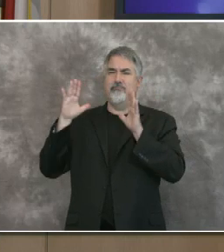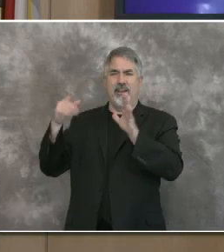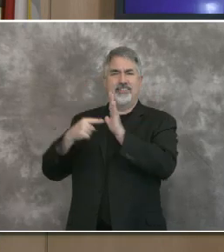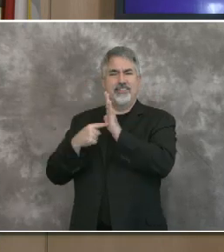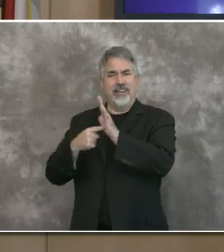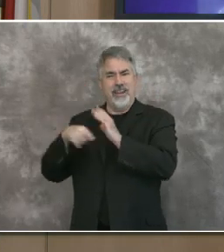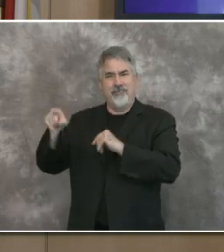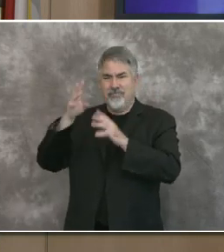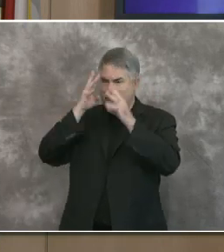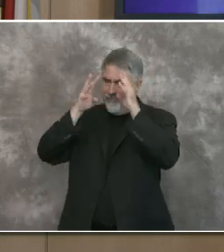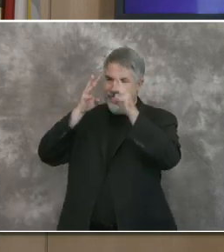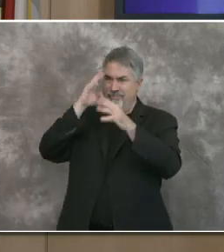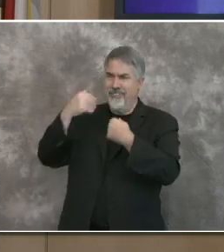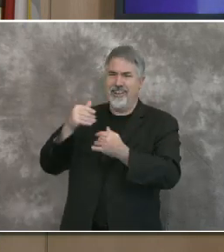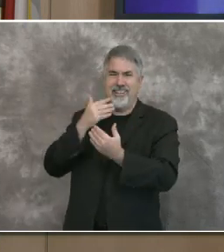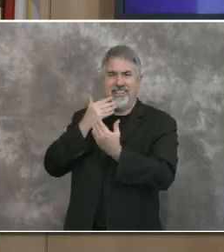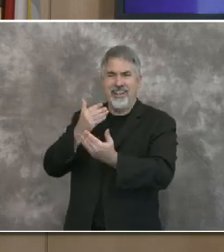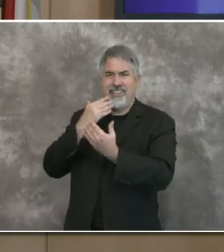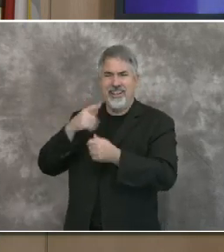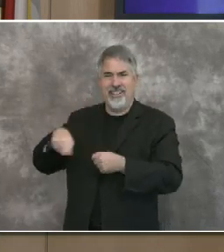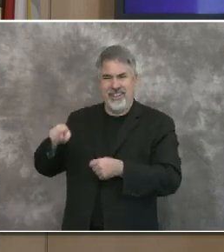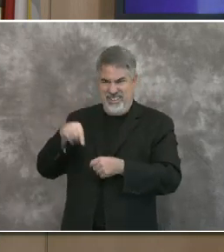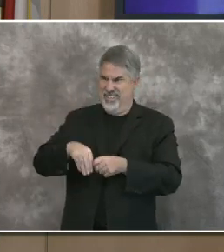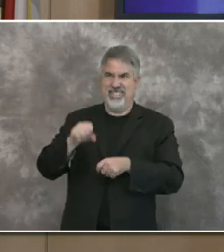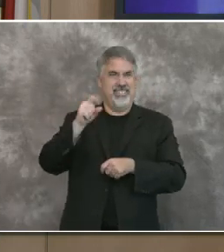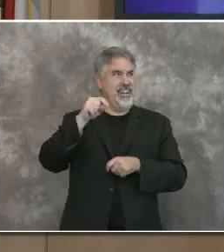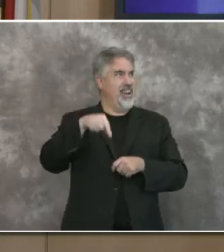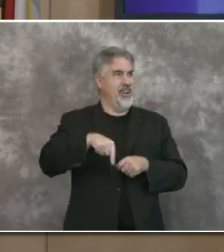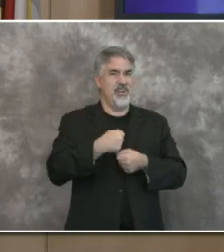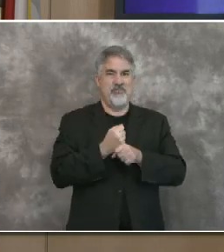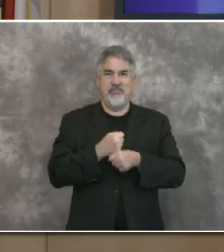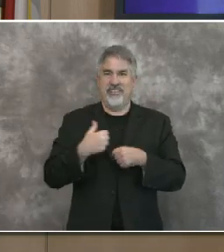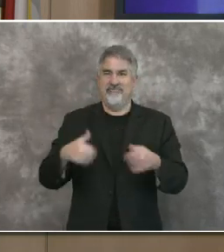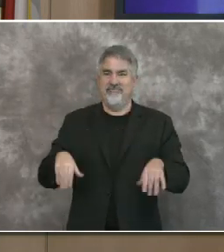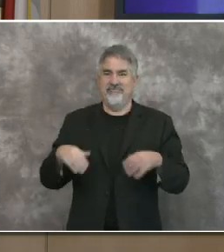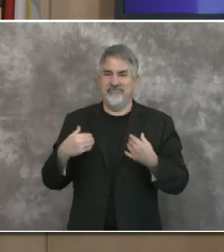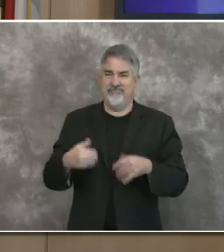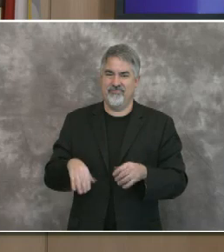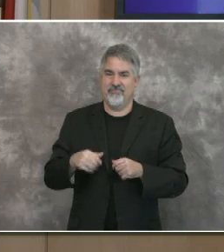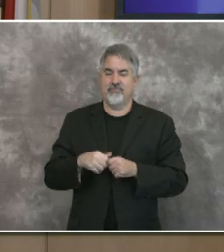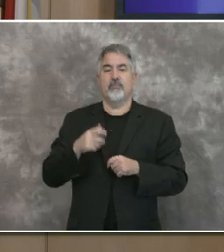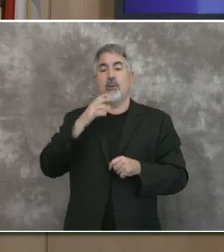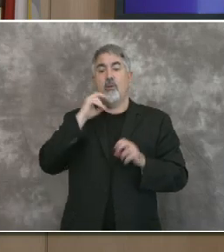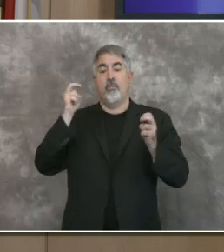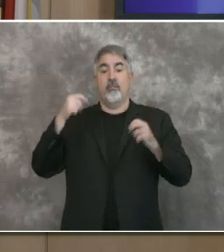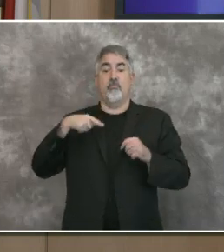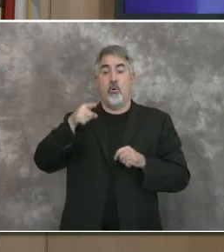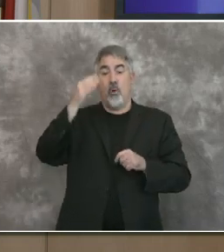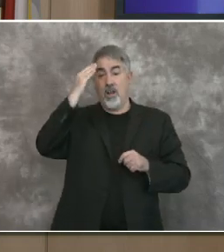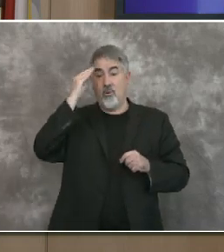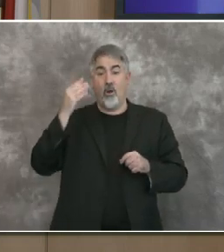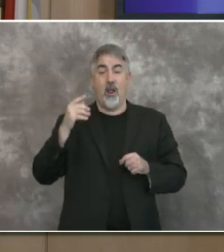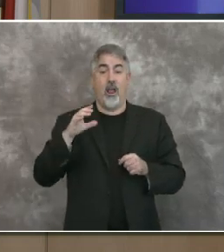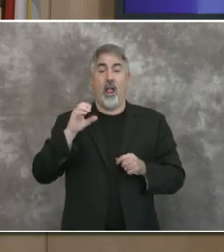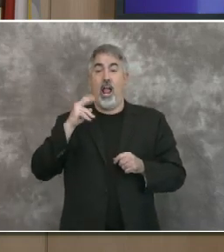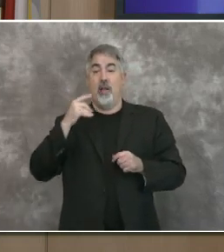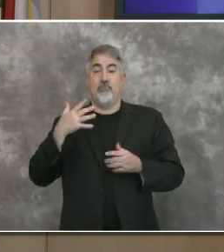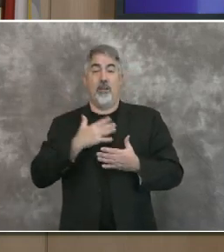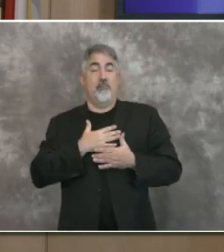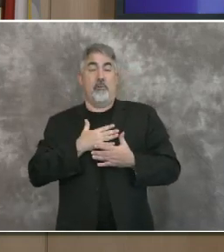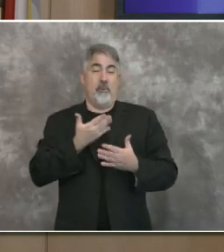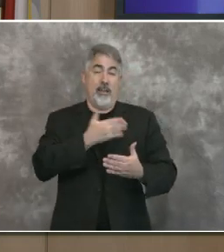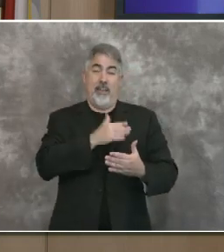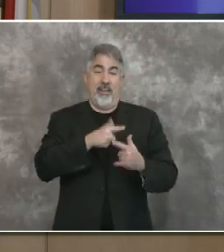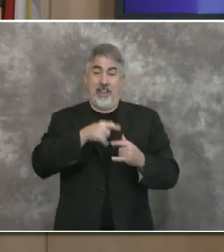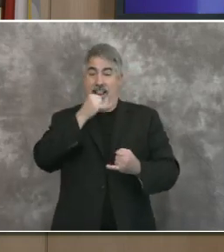have within the San Diego region. Well, there's an old saying about when you know the opera is over. Well, you know, this briefing is